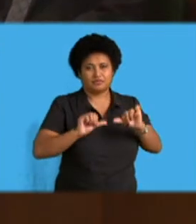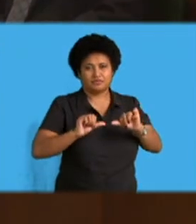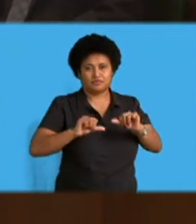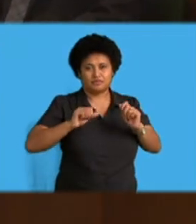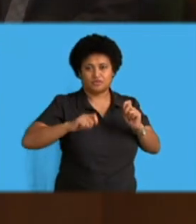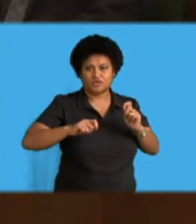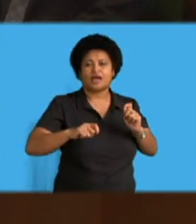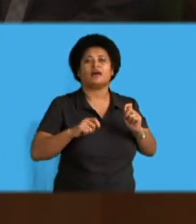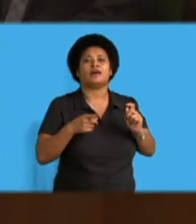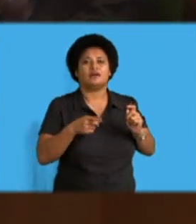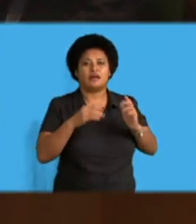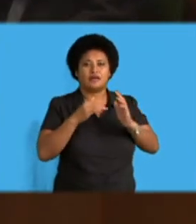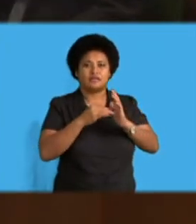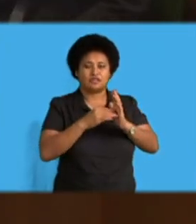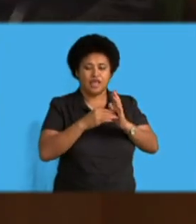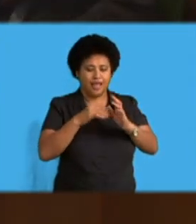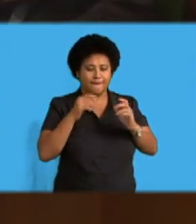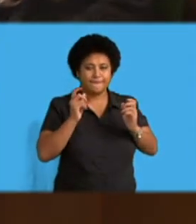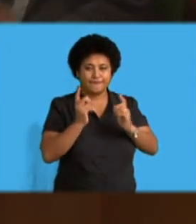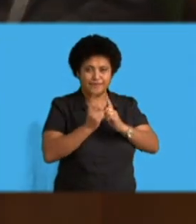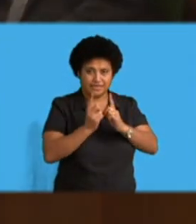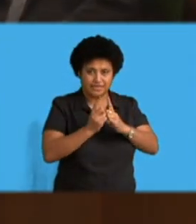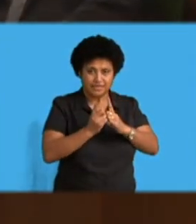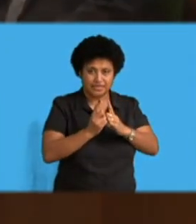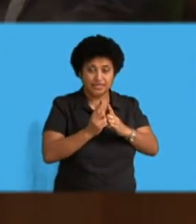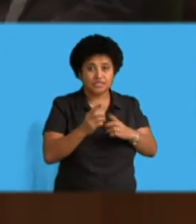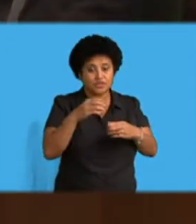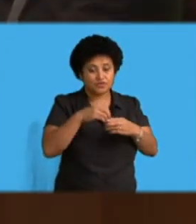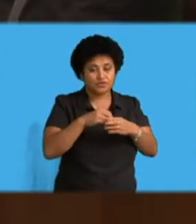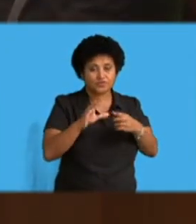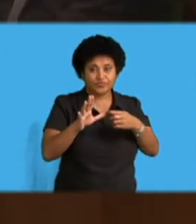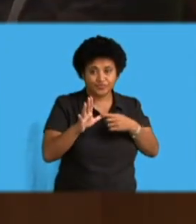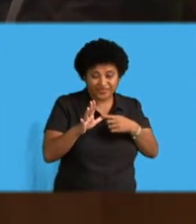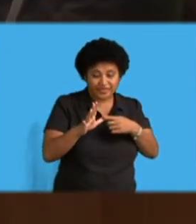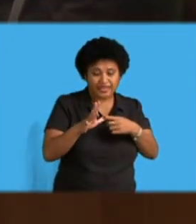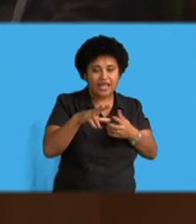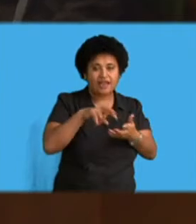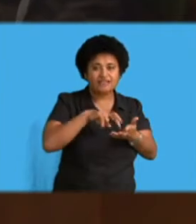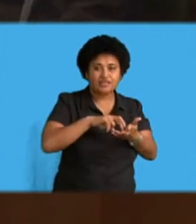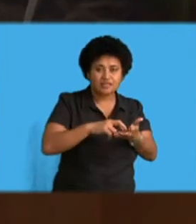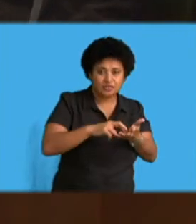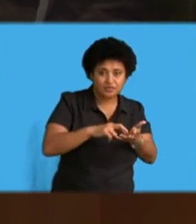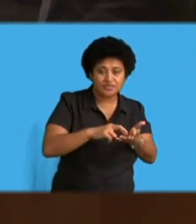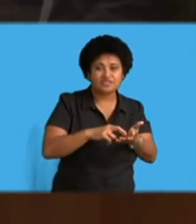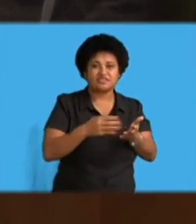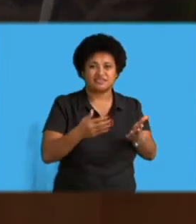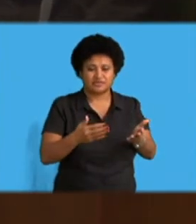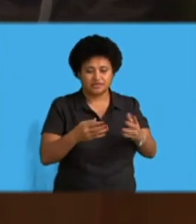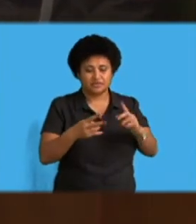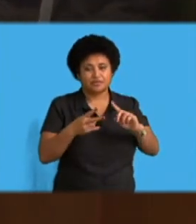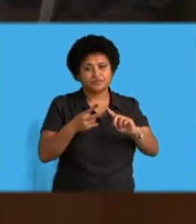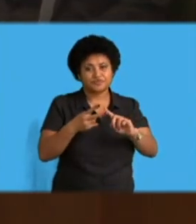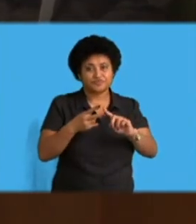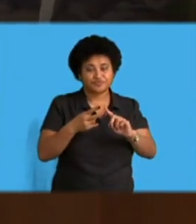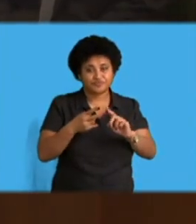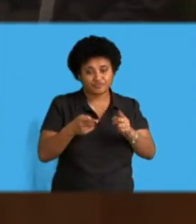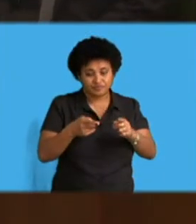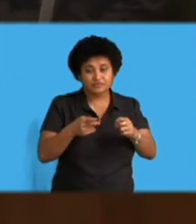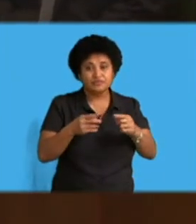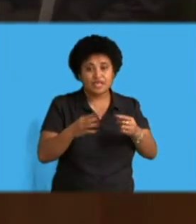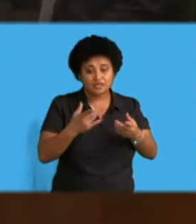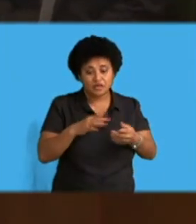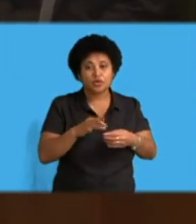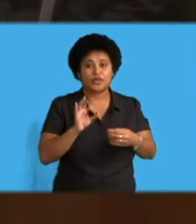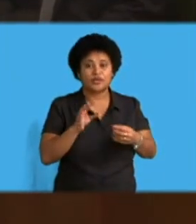were presented to the ADB management. These included A. Fragility and vulnerability. Firstly, the PDMC proposed a